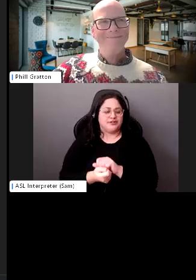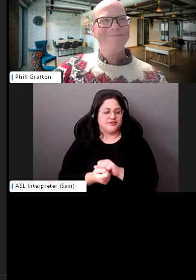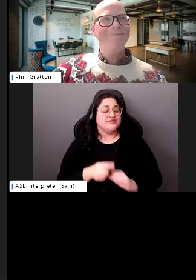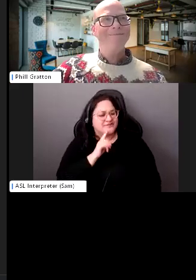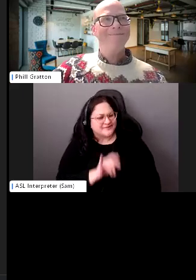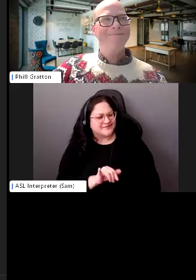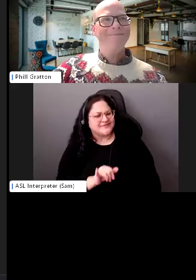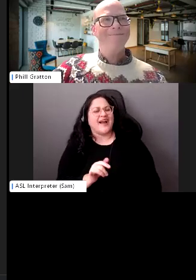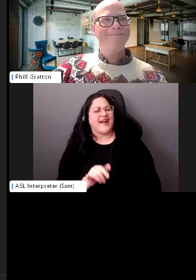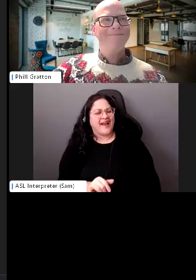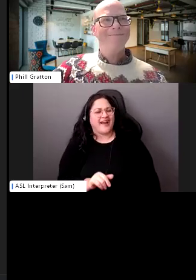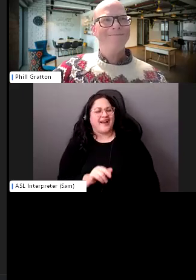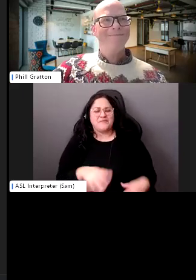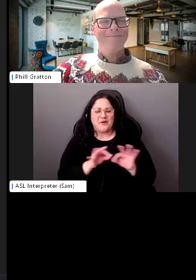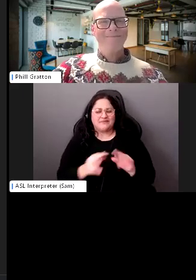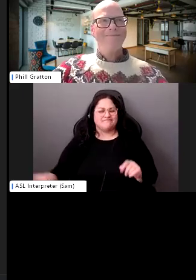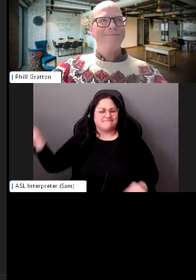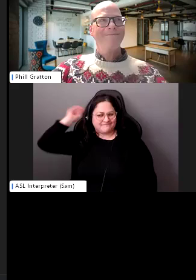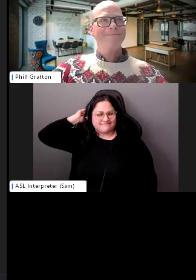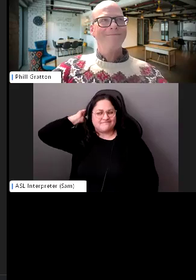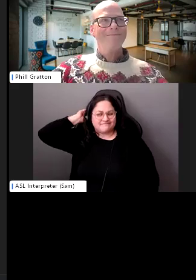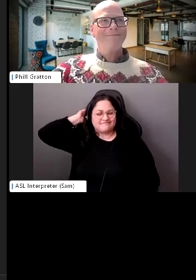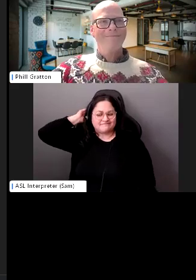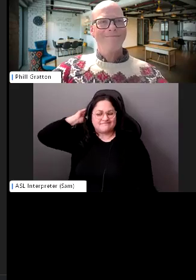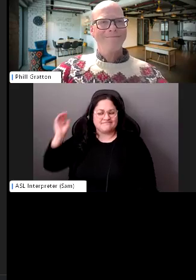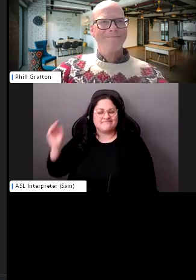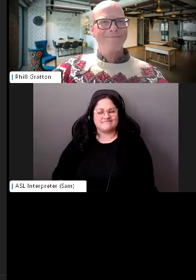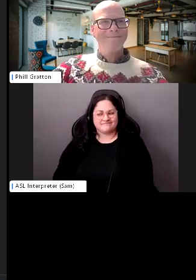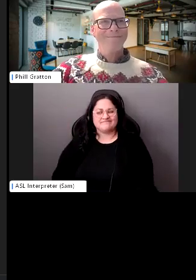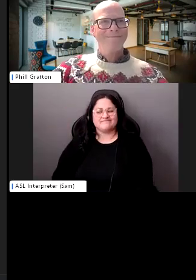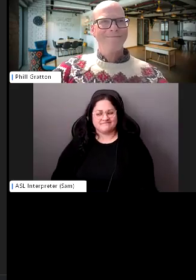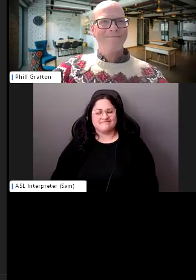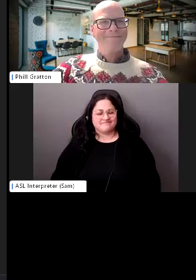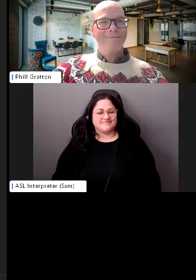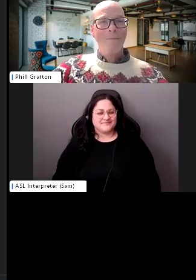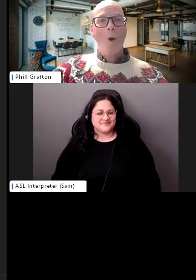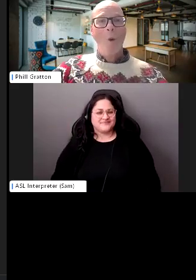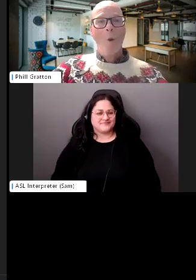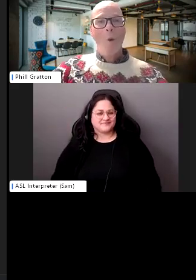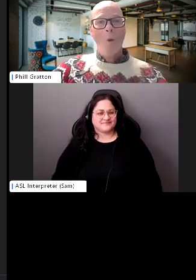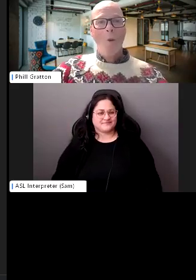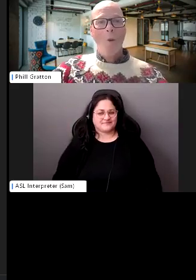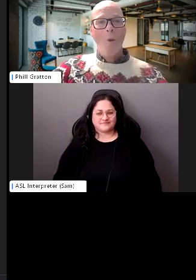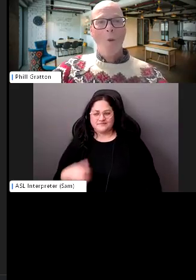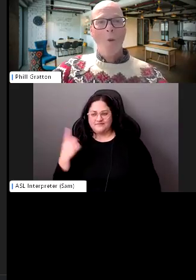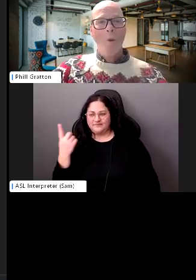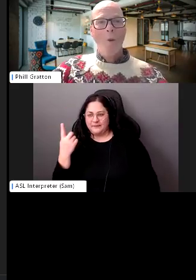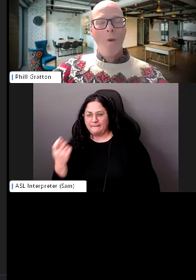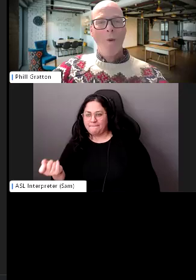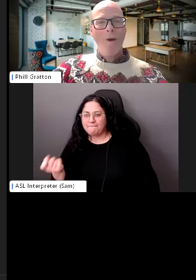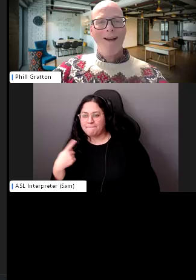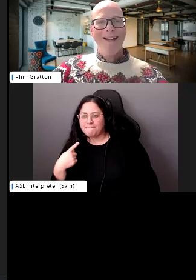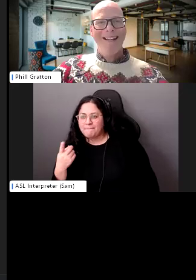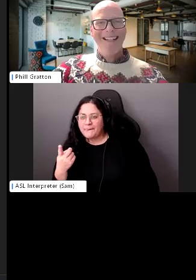bit trickier. How do you write an email to your boss about a fellow employee who is a bully and has been, I think it